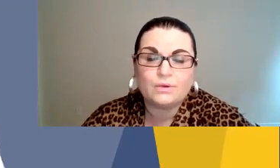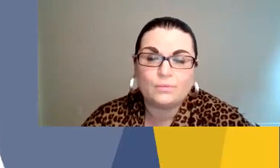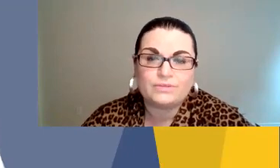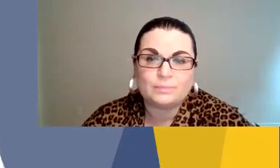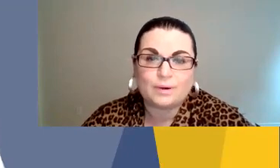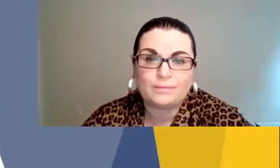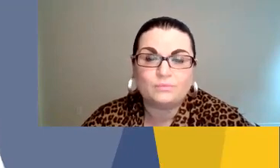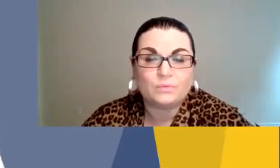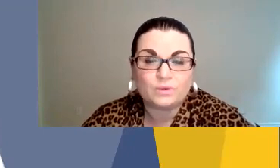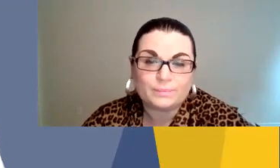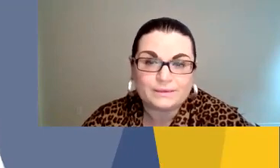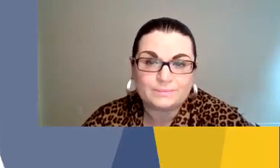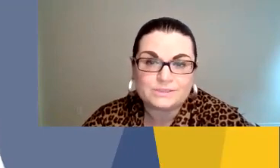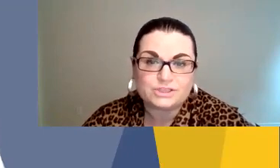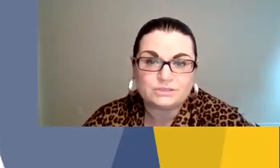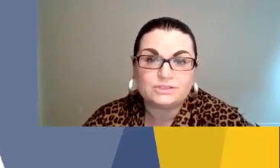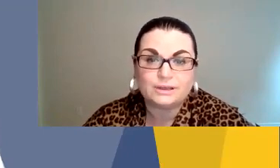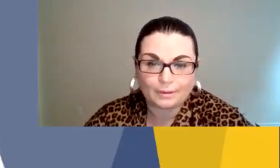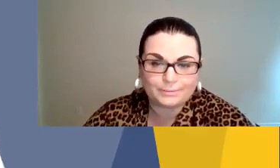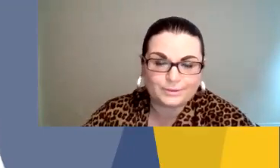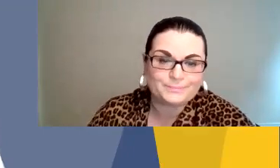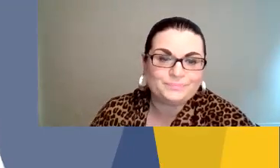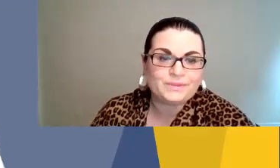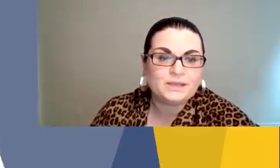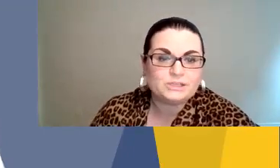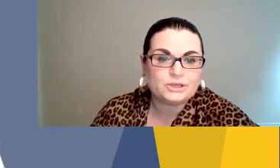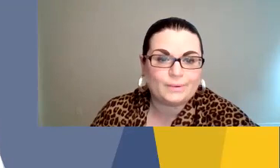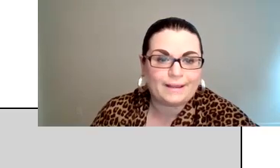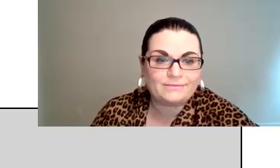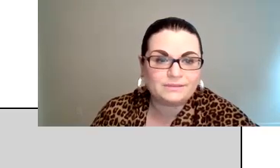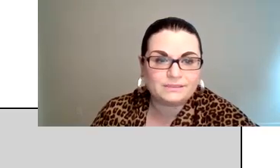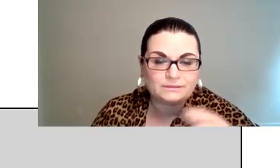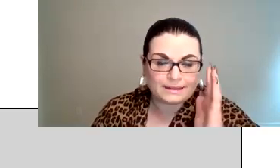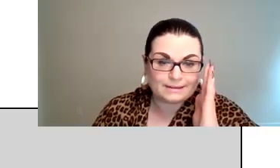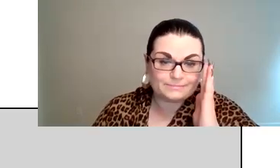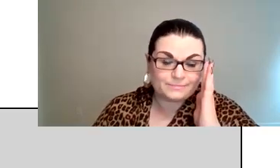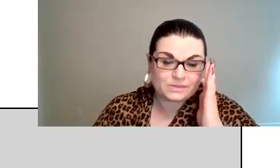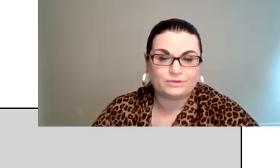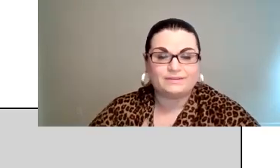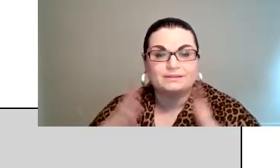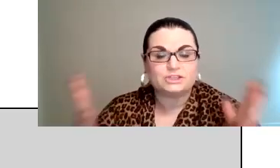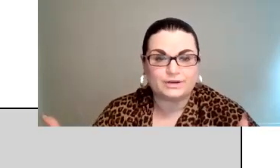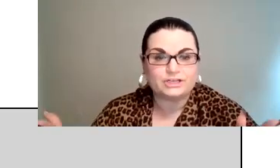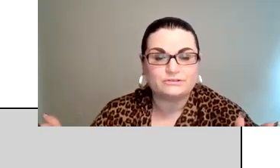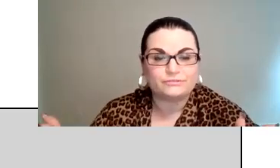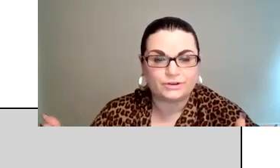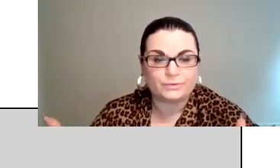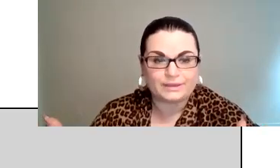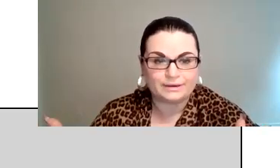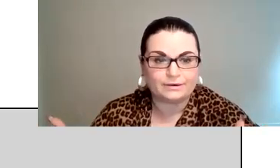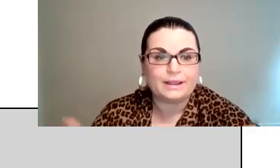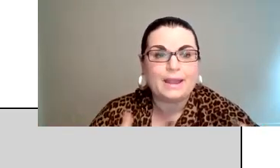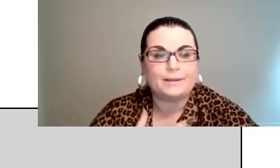issue with the department, we will be in a position to help you. So I have a little sort of illustration for